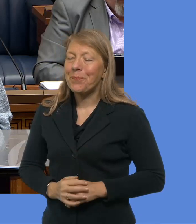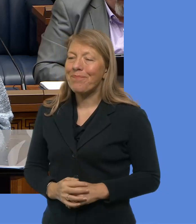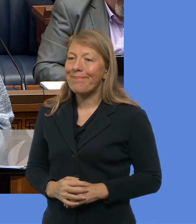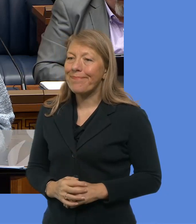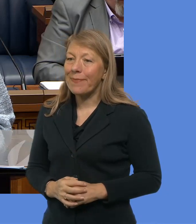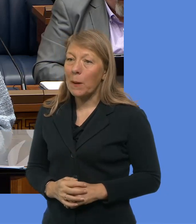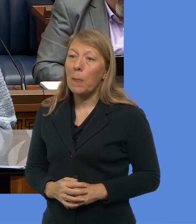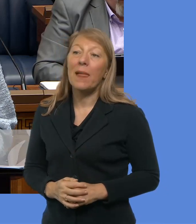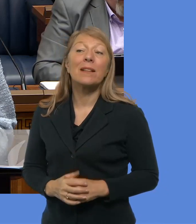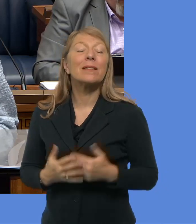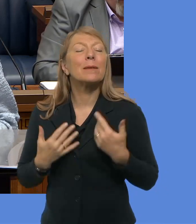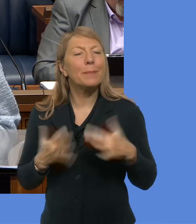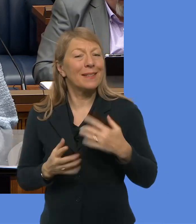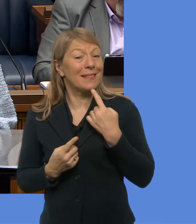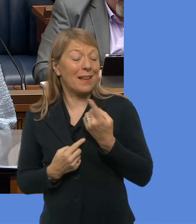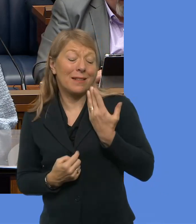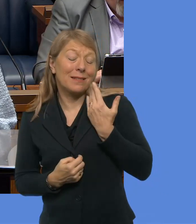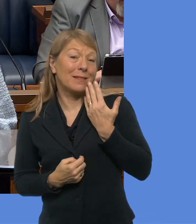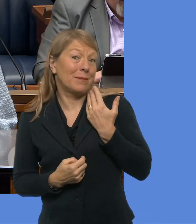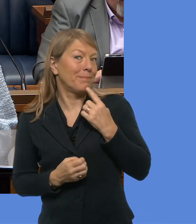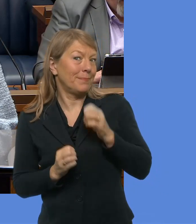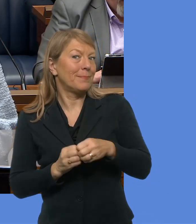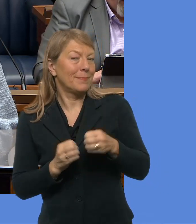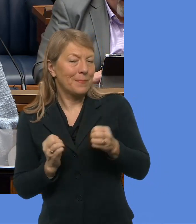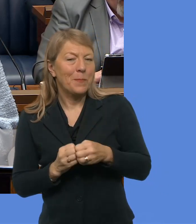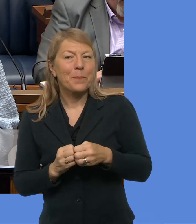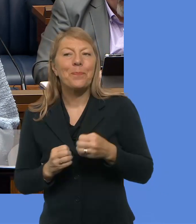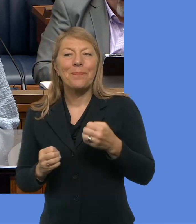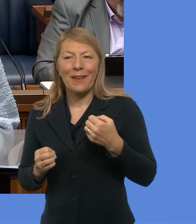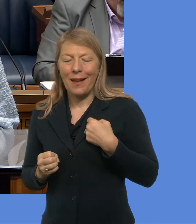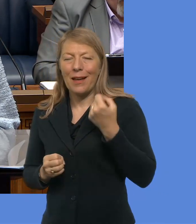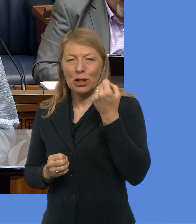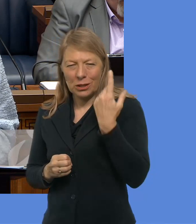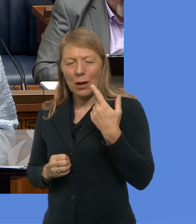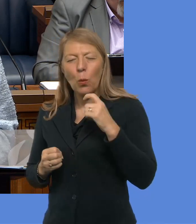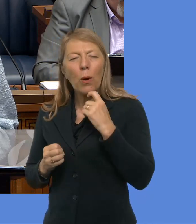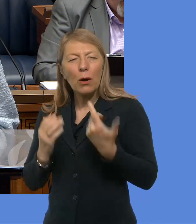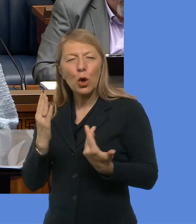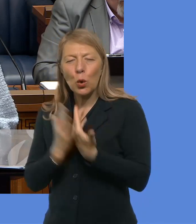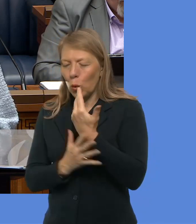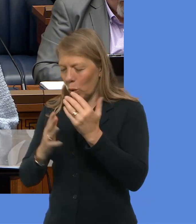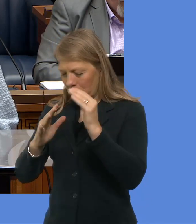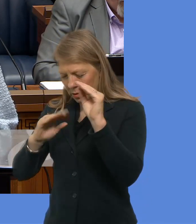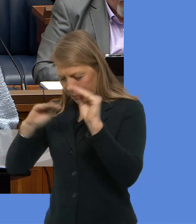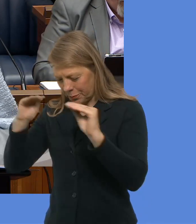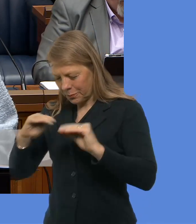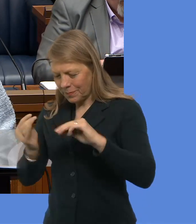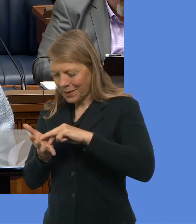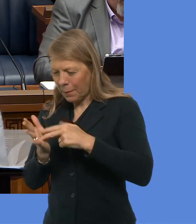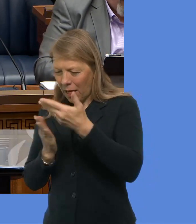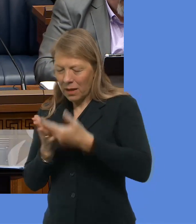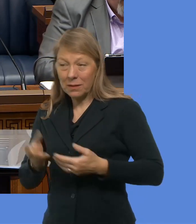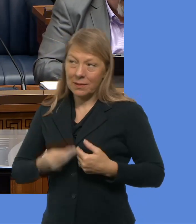draft set of recommendations to tackle the issues relating to Loch Ness will be brought forward to the Executive for consideration in the near